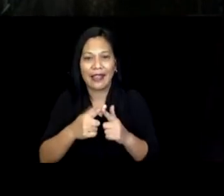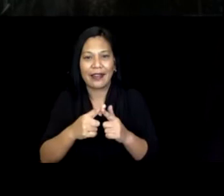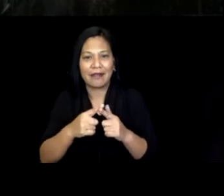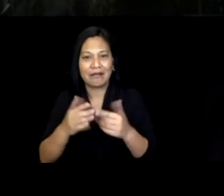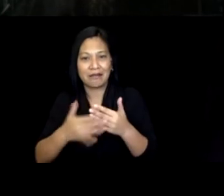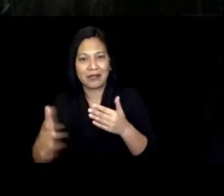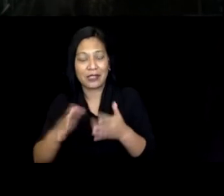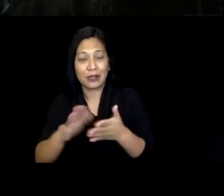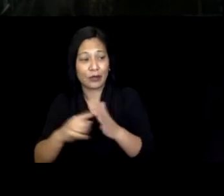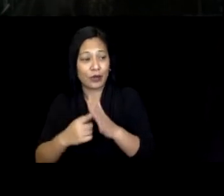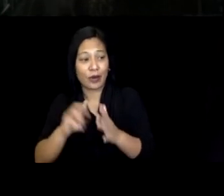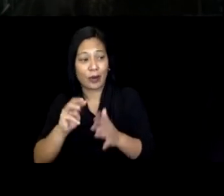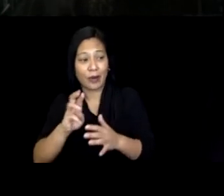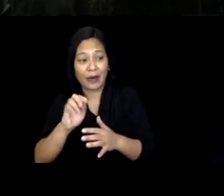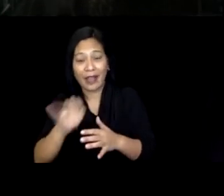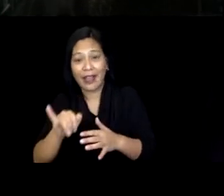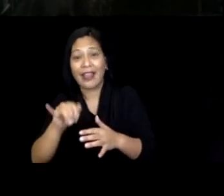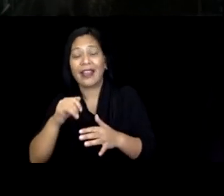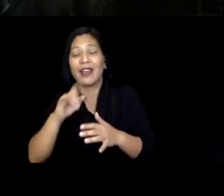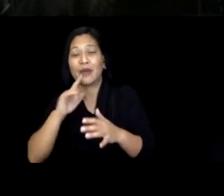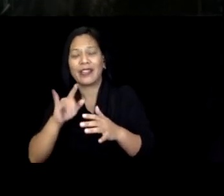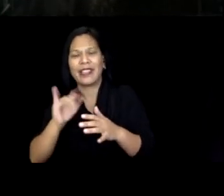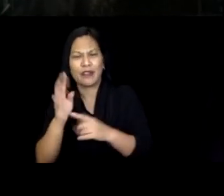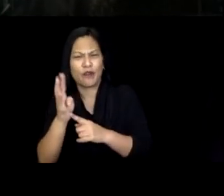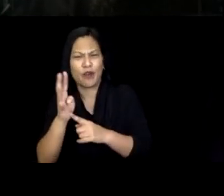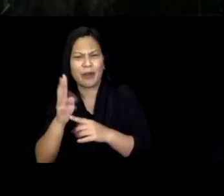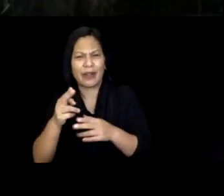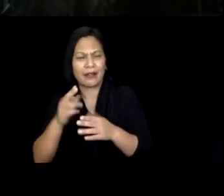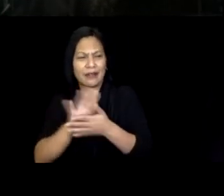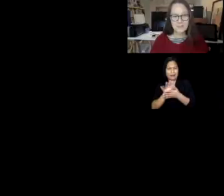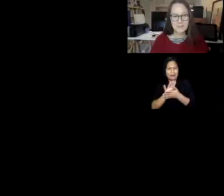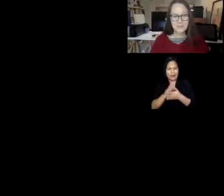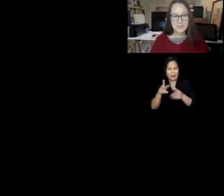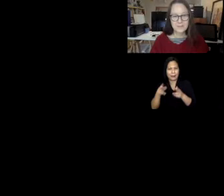We're going to roll this clip. It's about 4 minutes, just over 4 minutes long.